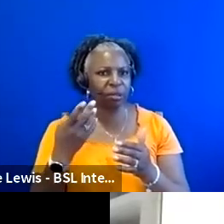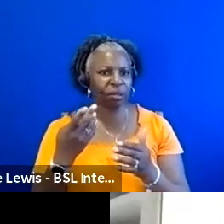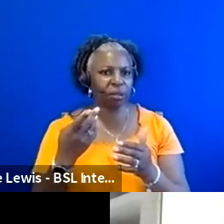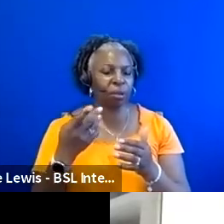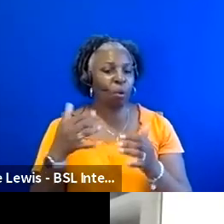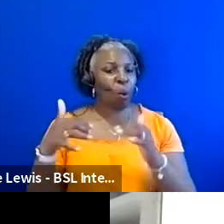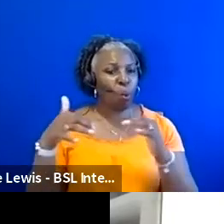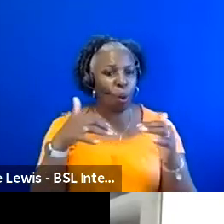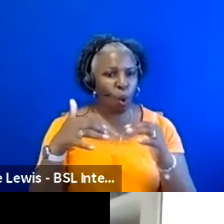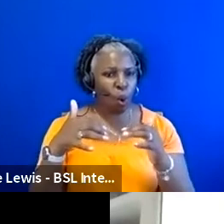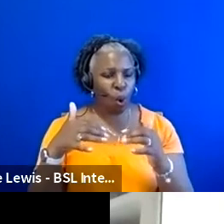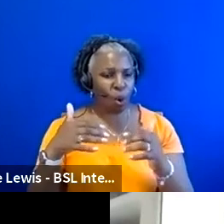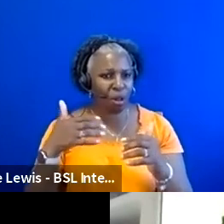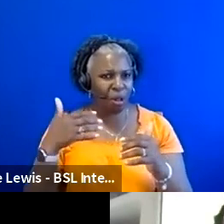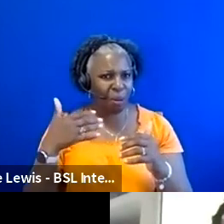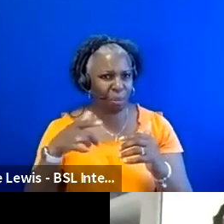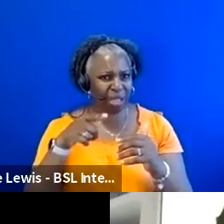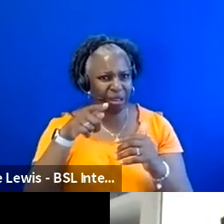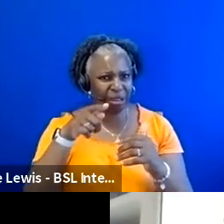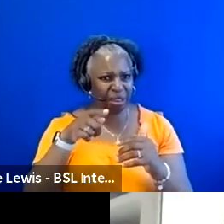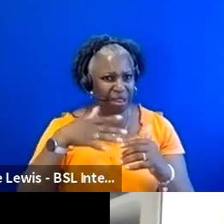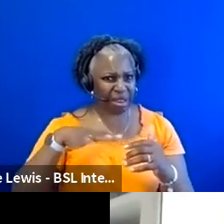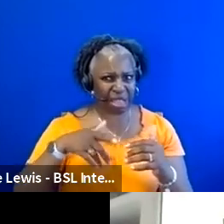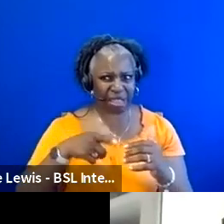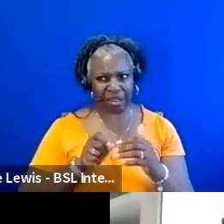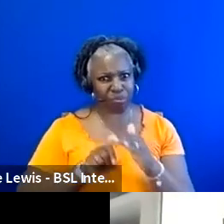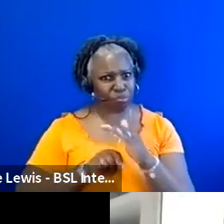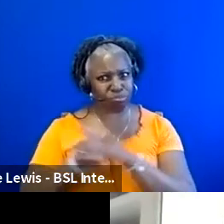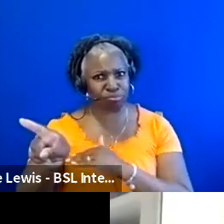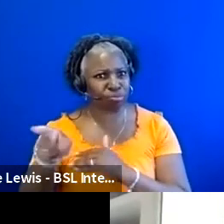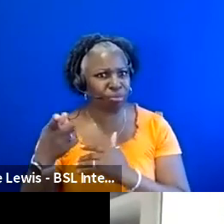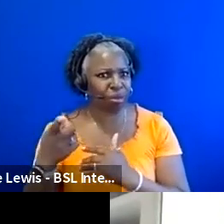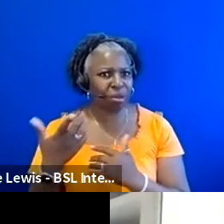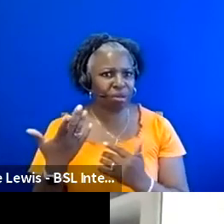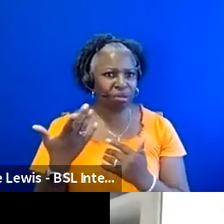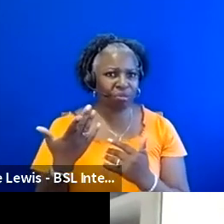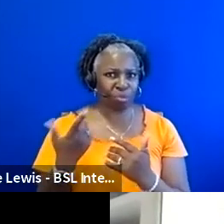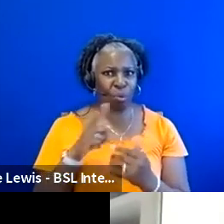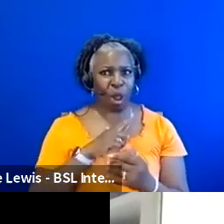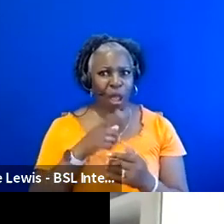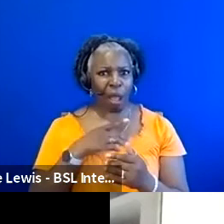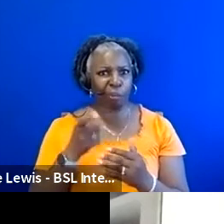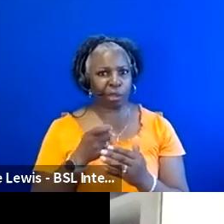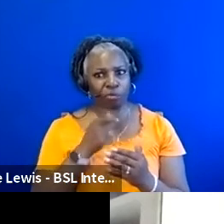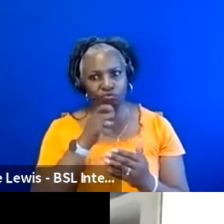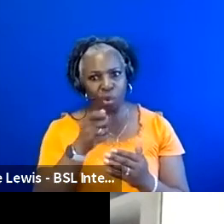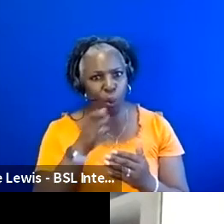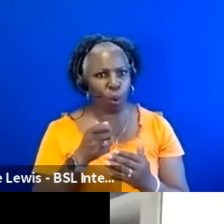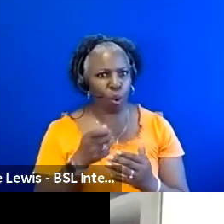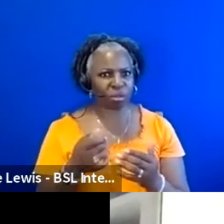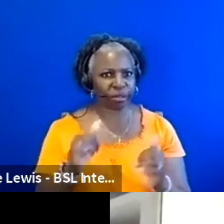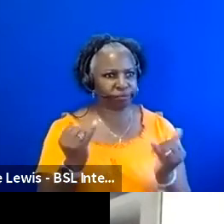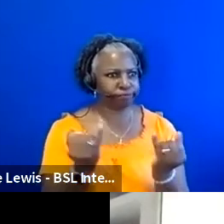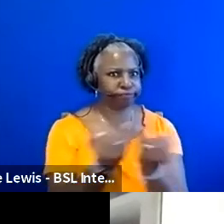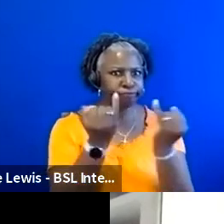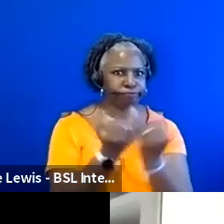the civil war in Tripoli forced Shibani to flee Libya with her family, in part due to her coverage of the conflict. She's a women's rights activist and